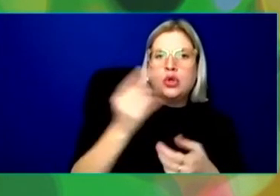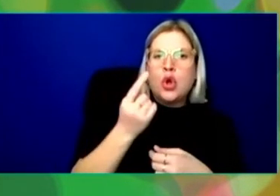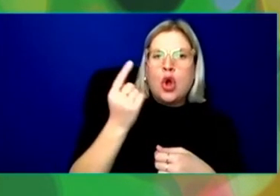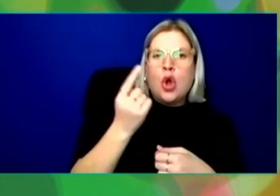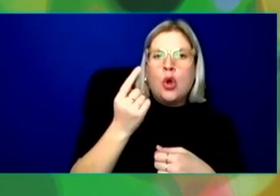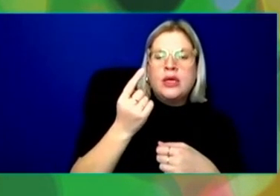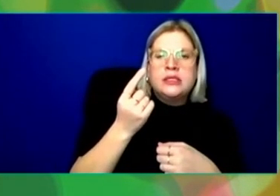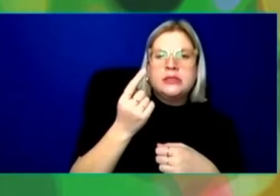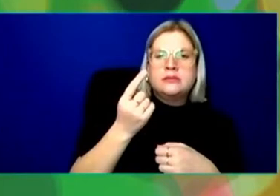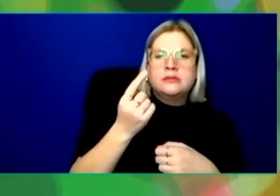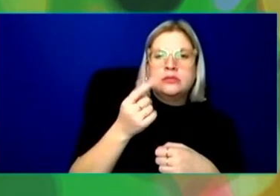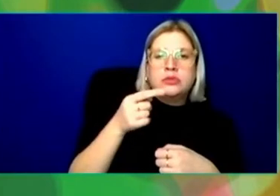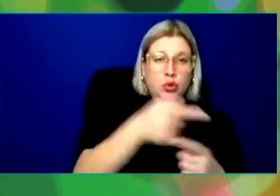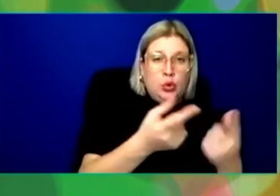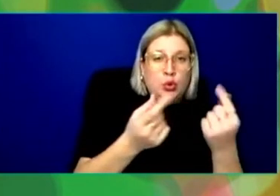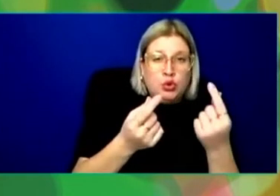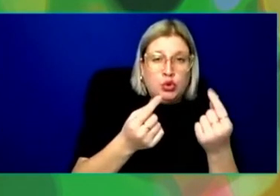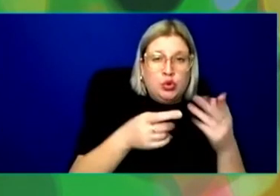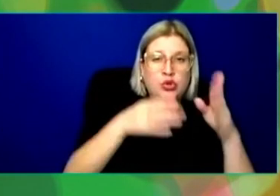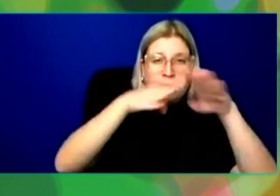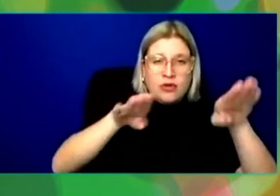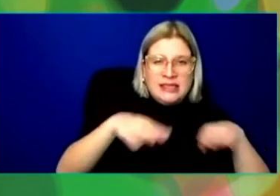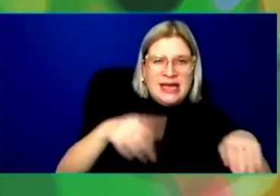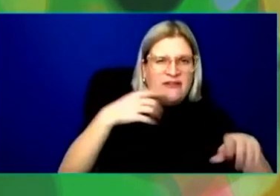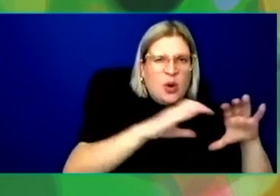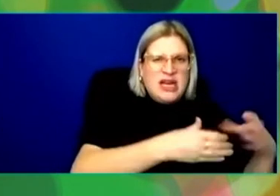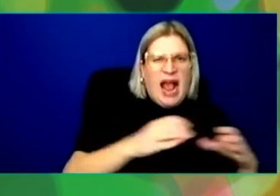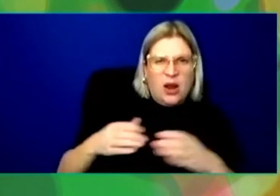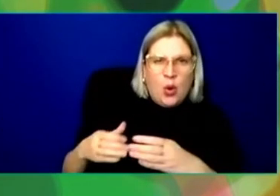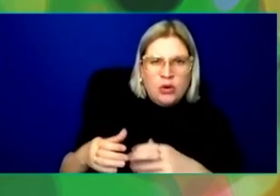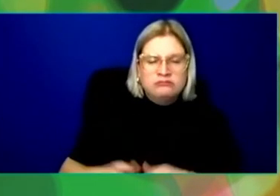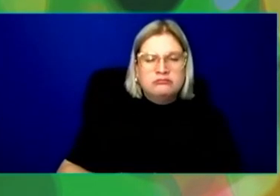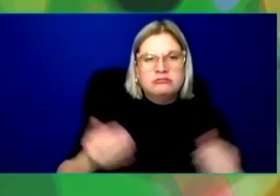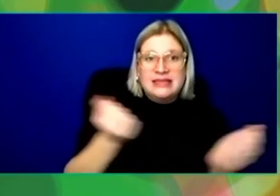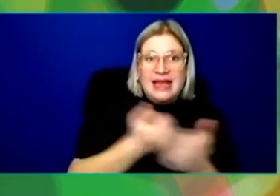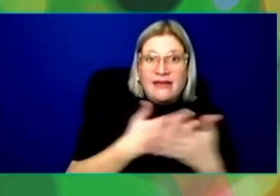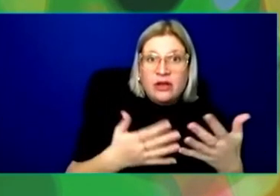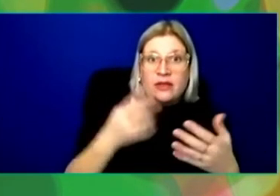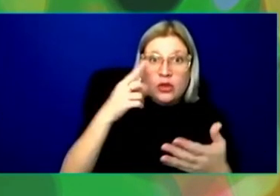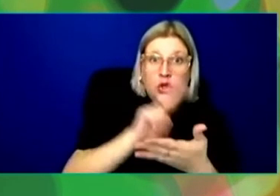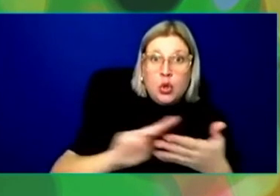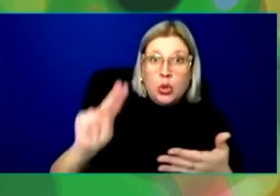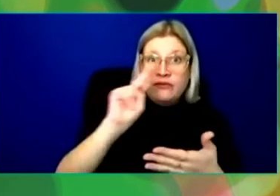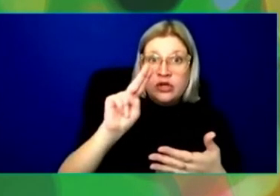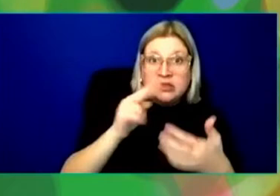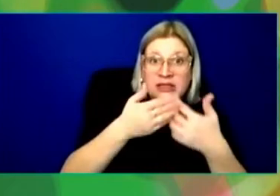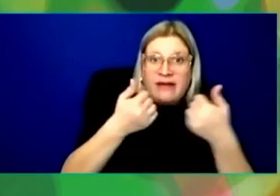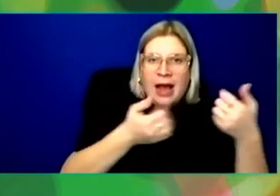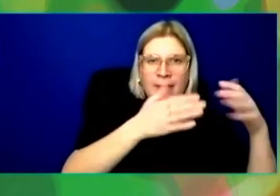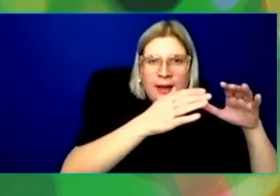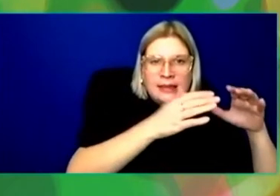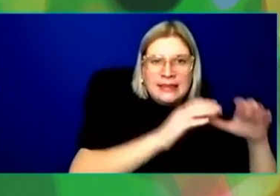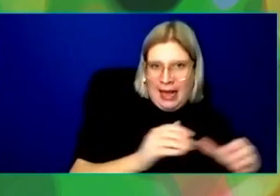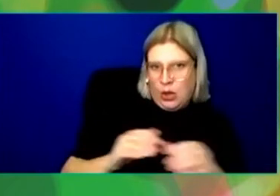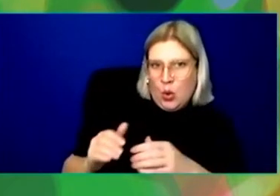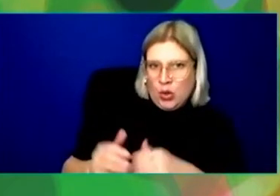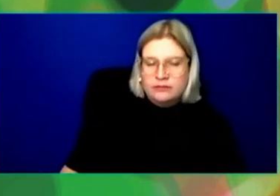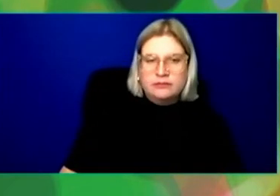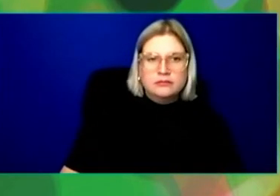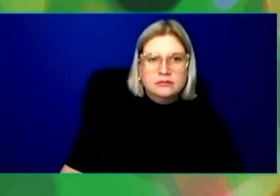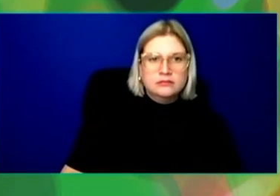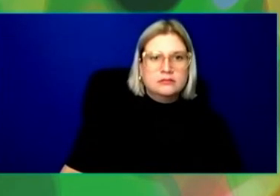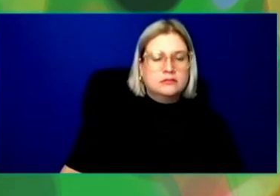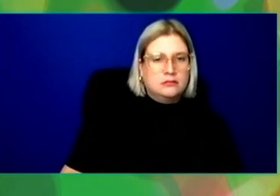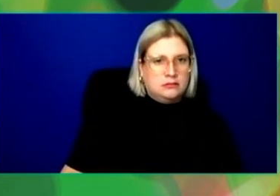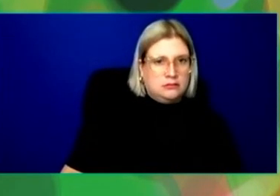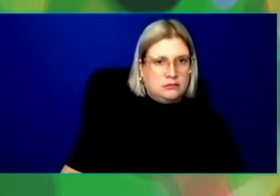down what you do into like these categories, right? You know, everything in the university is about categories, you know, and even the